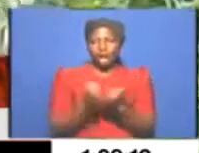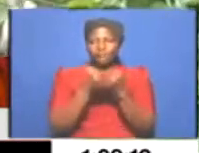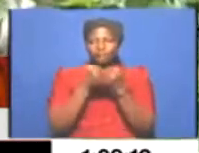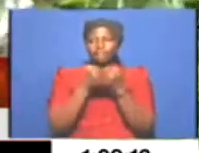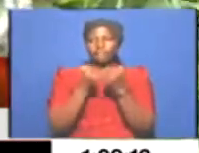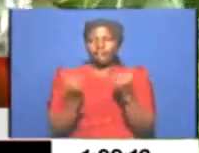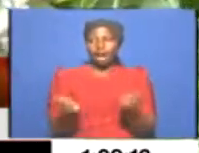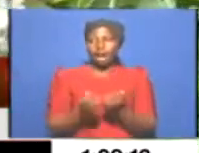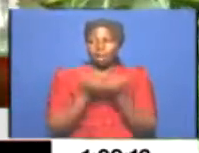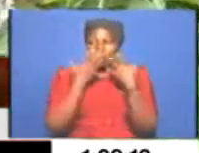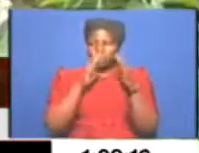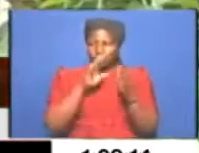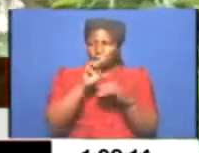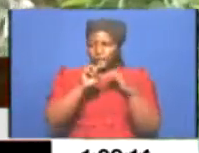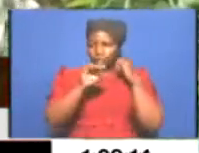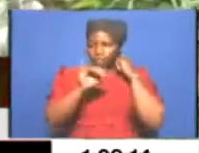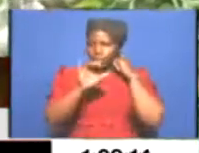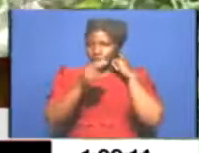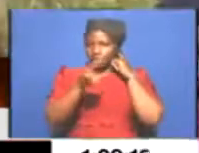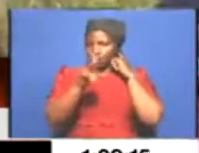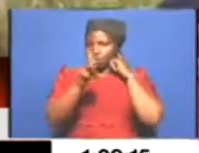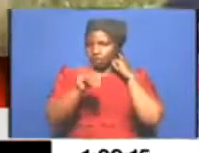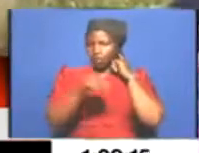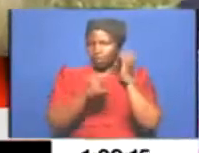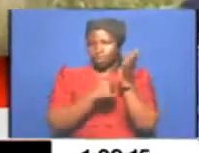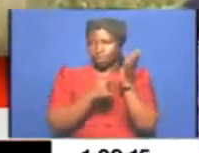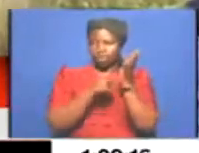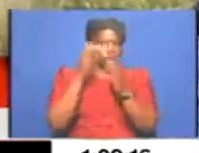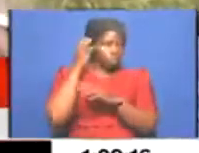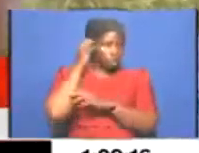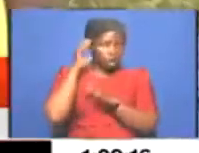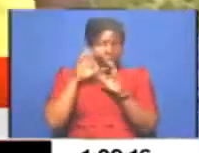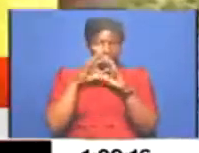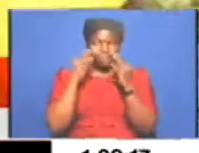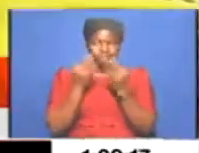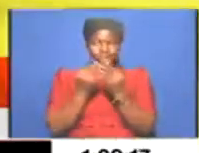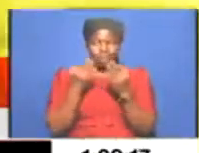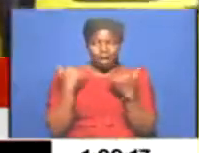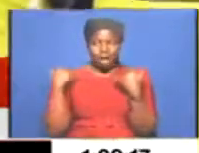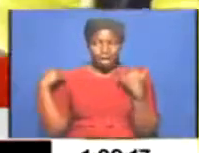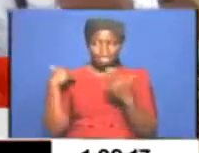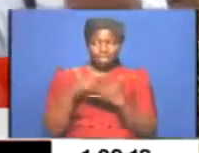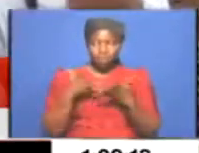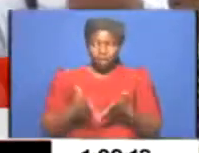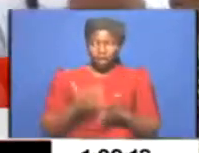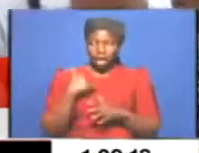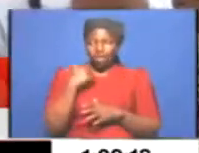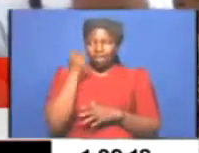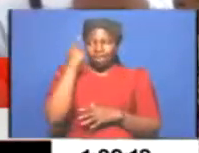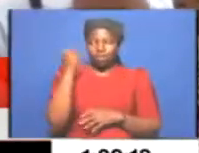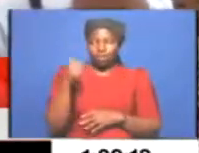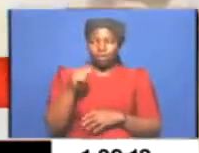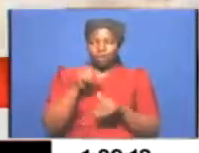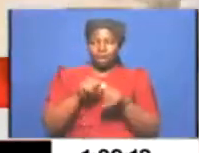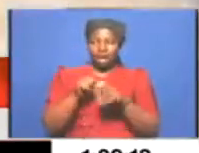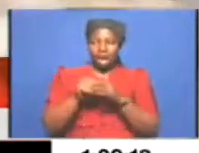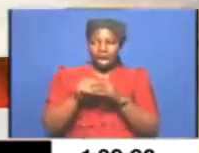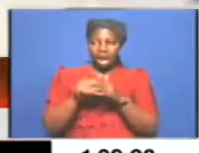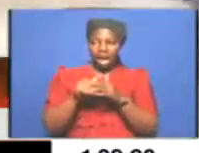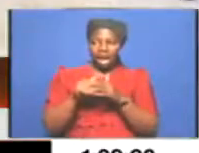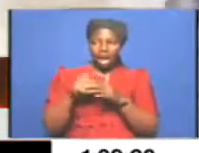The Michuki Technical College fraternity is yet to come to terms following the drowning of two students from the